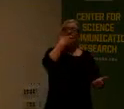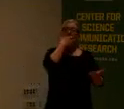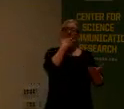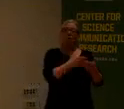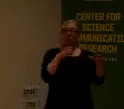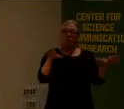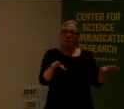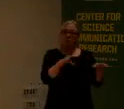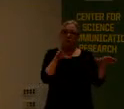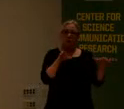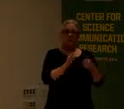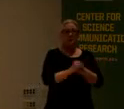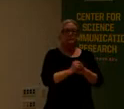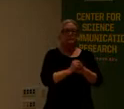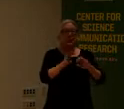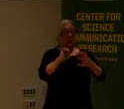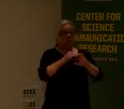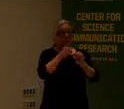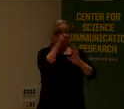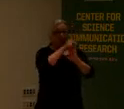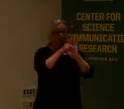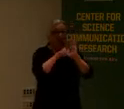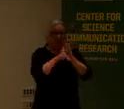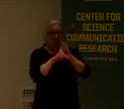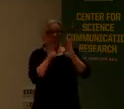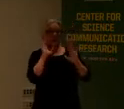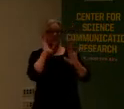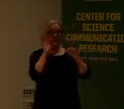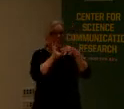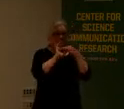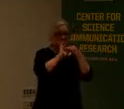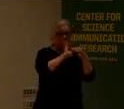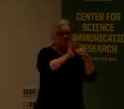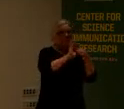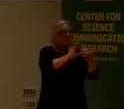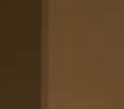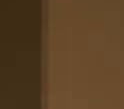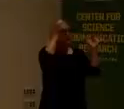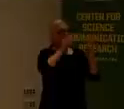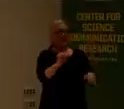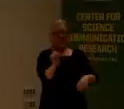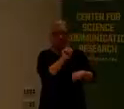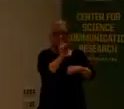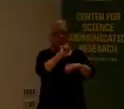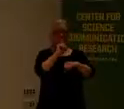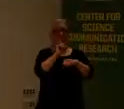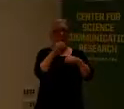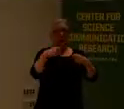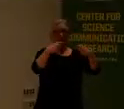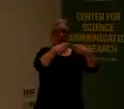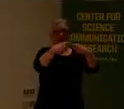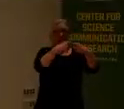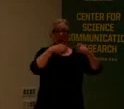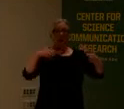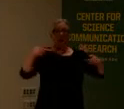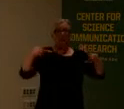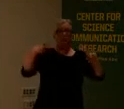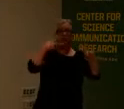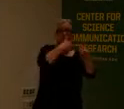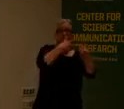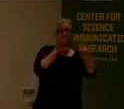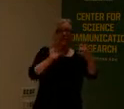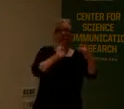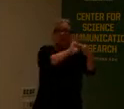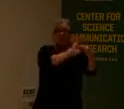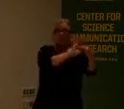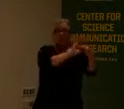about where, how policy is going to drive where electric vehicle charging stations are placed, how can we as a health community make sure that we can produce the